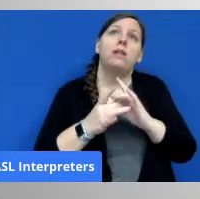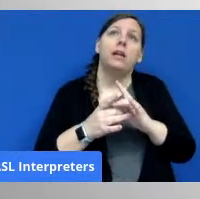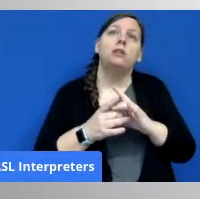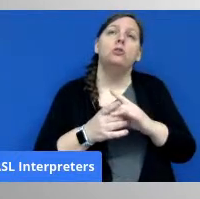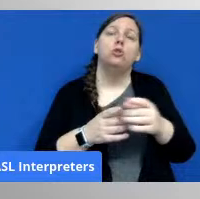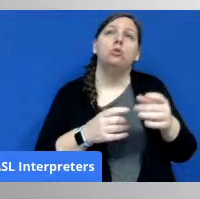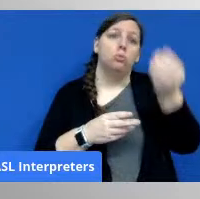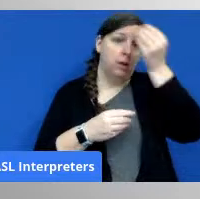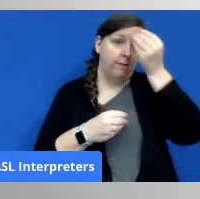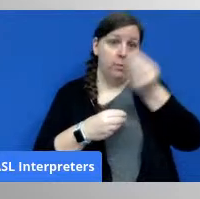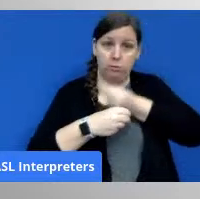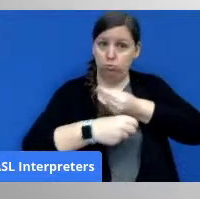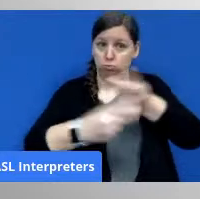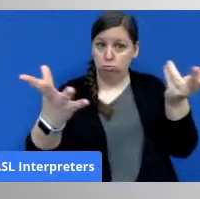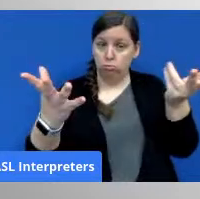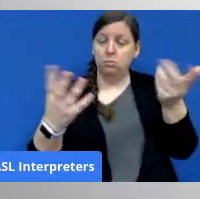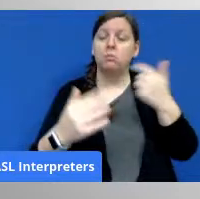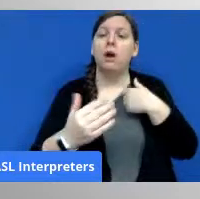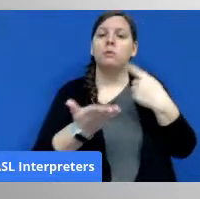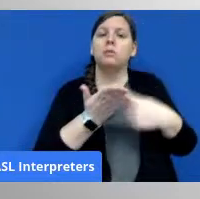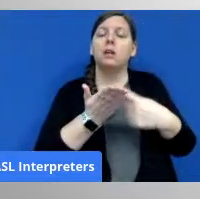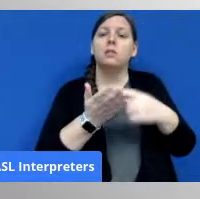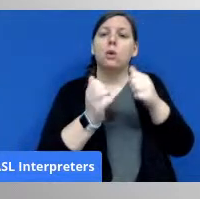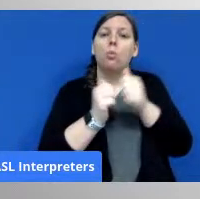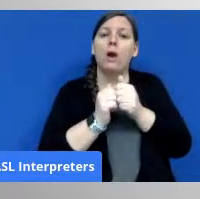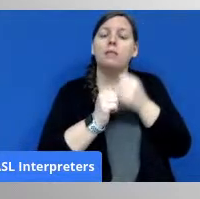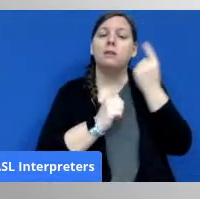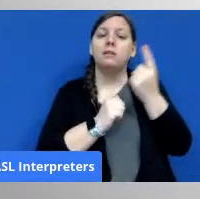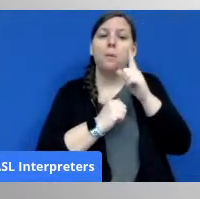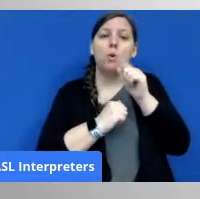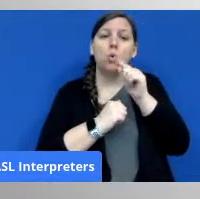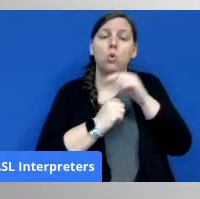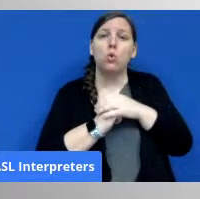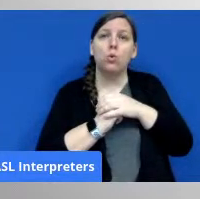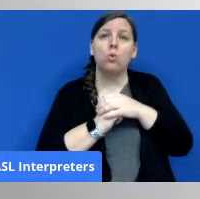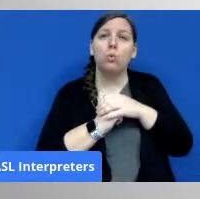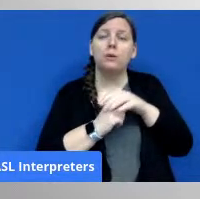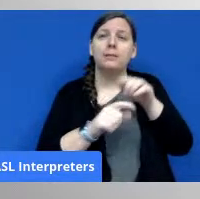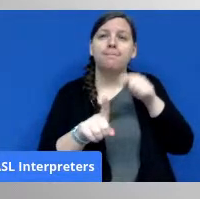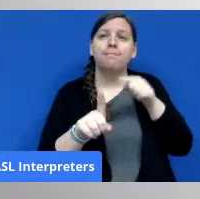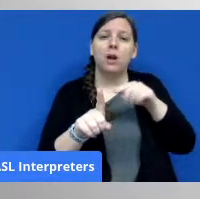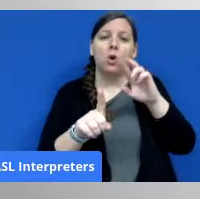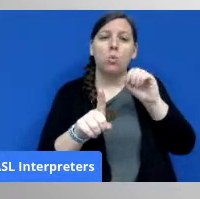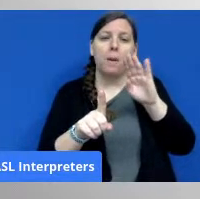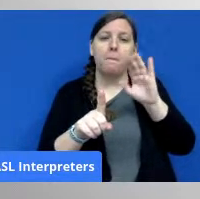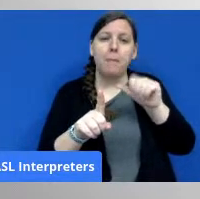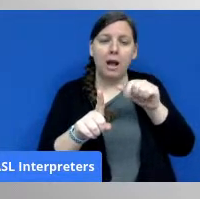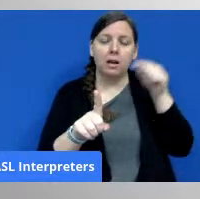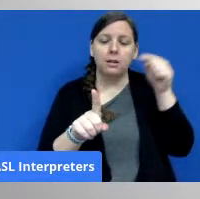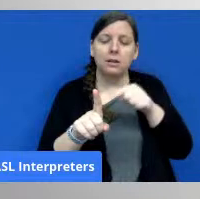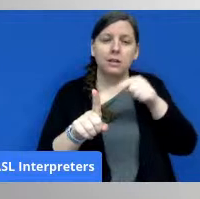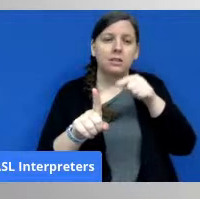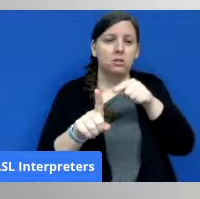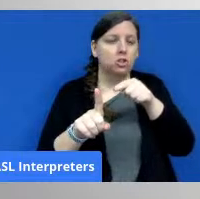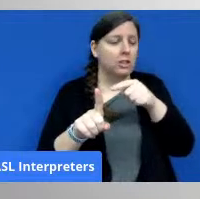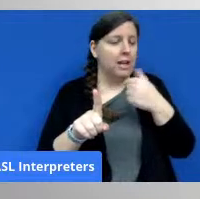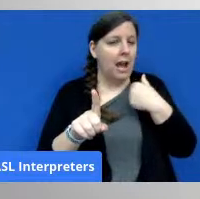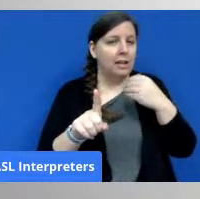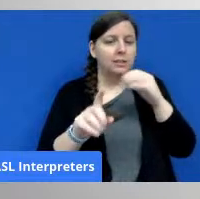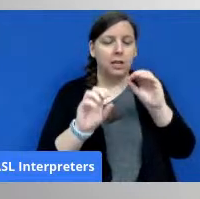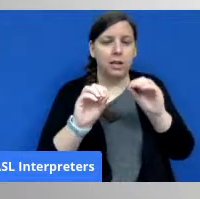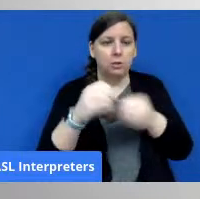someone who Rebecca, who had a long conversation with her. She has an organization